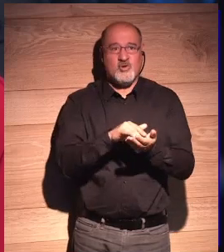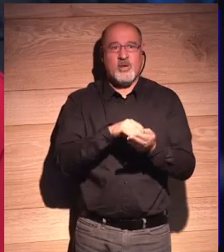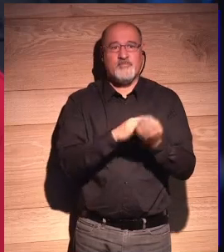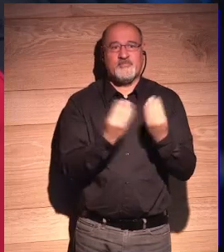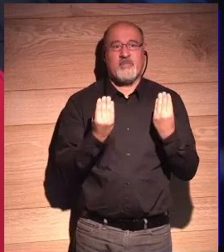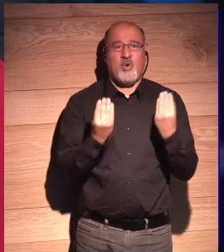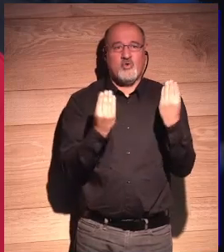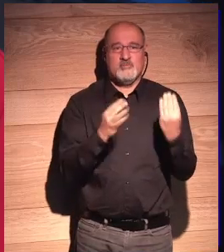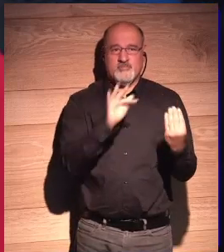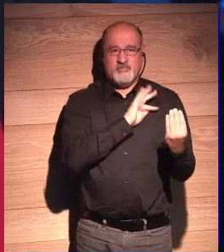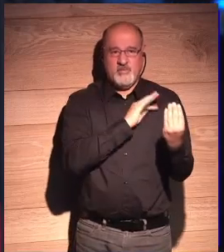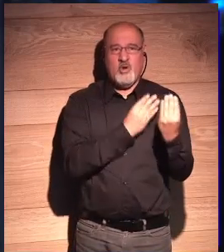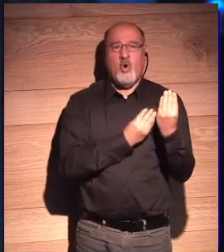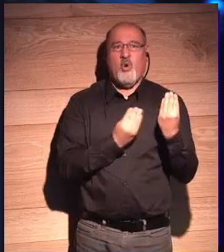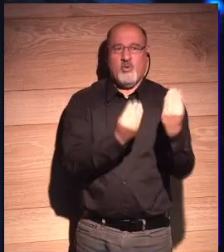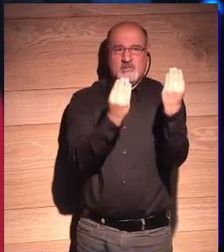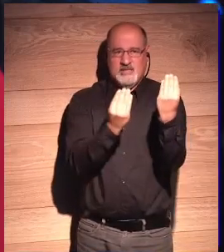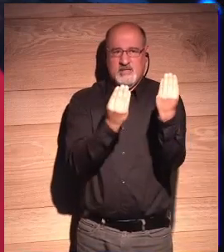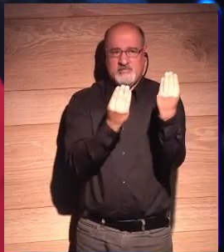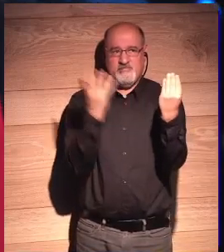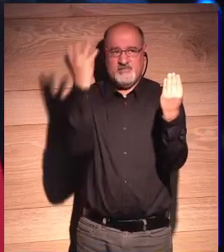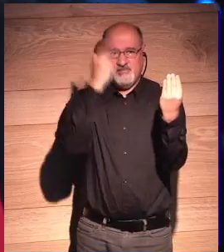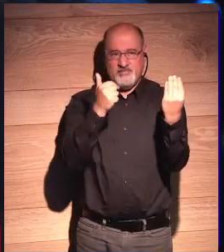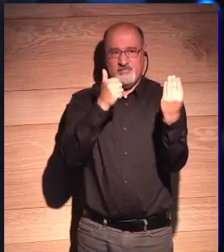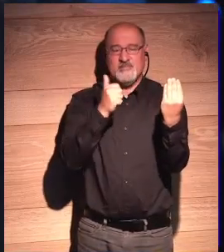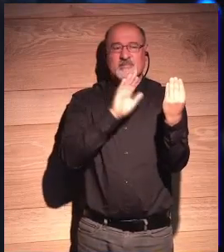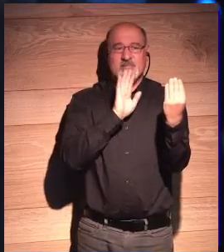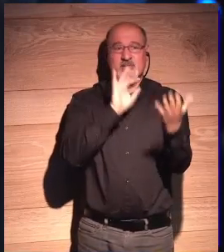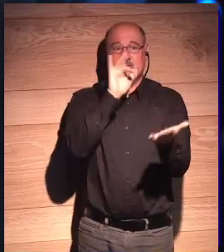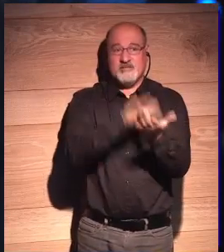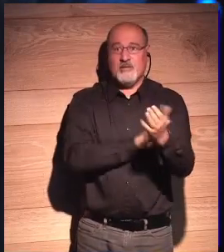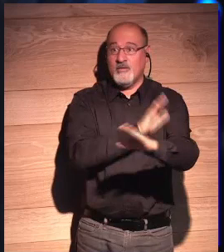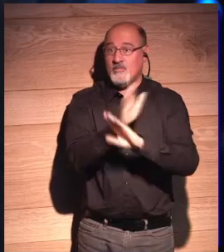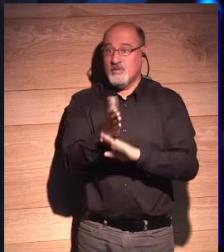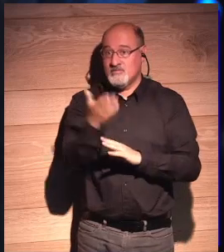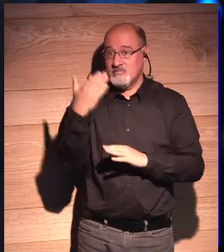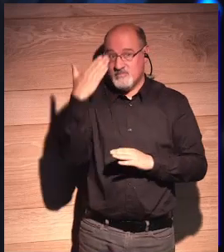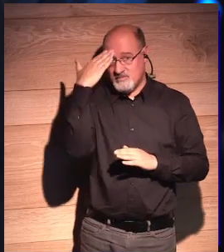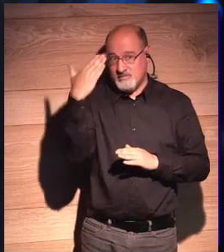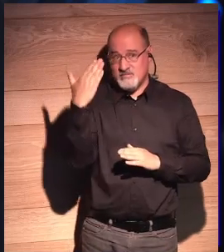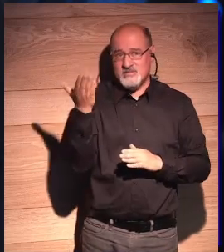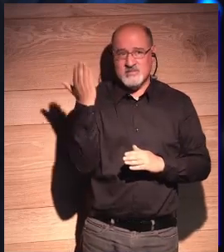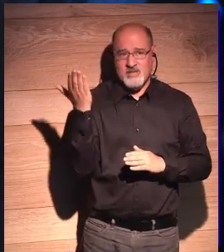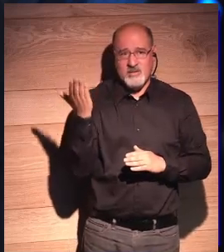dinner for the Oscar nominees. Has that changed the way that you meet other fans